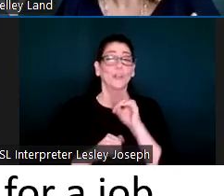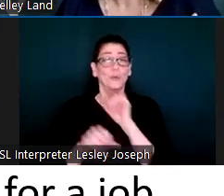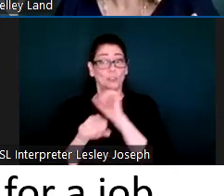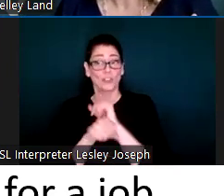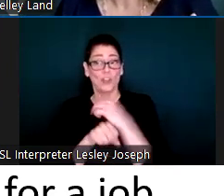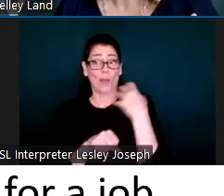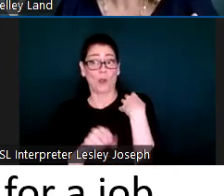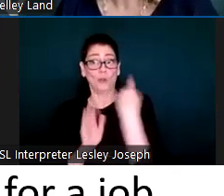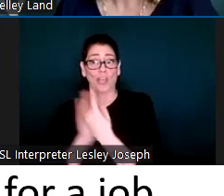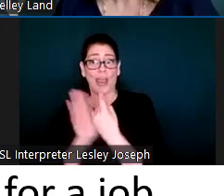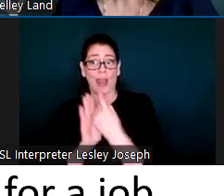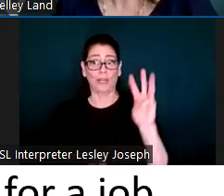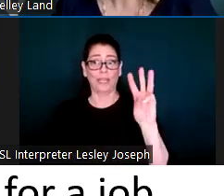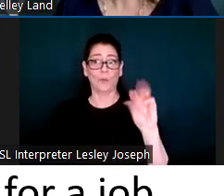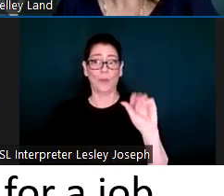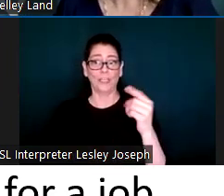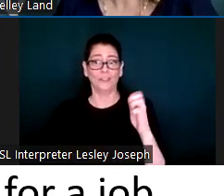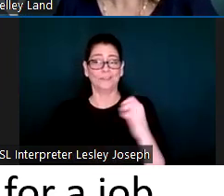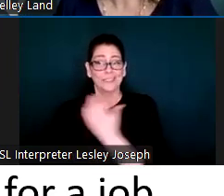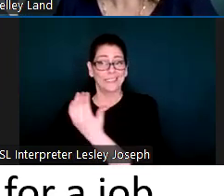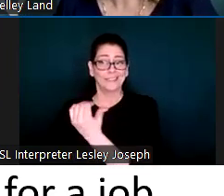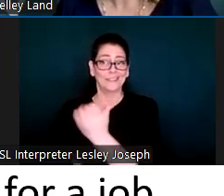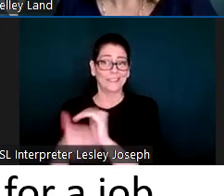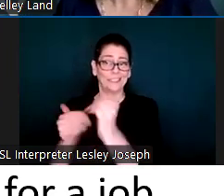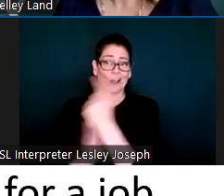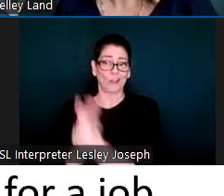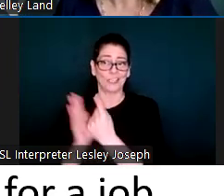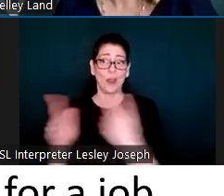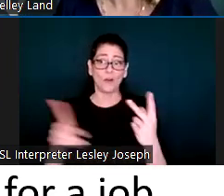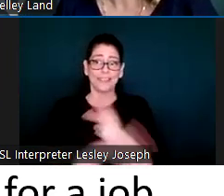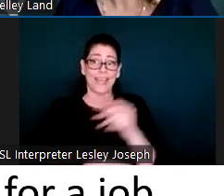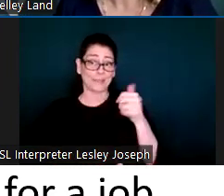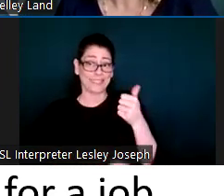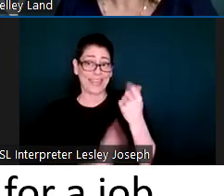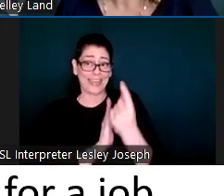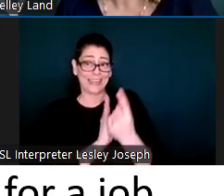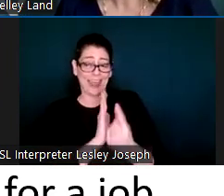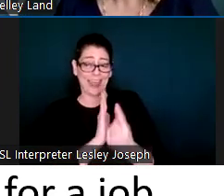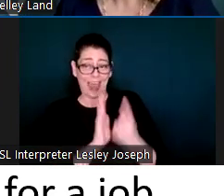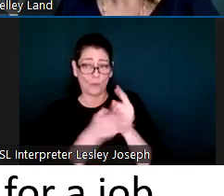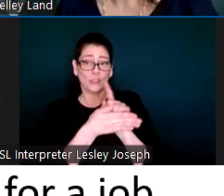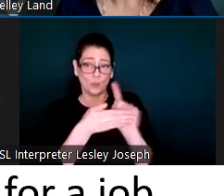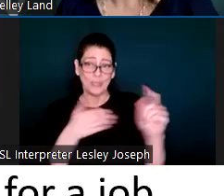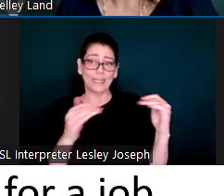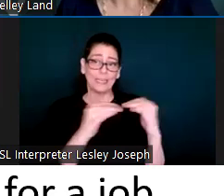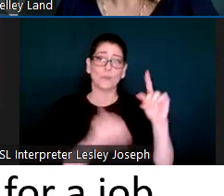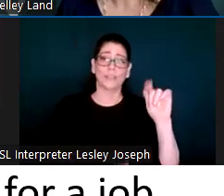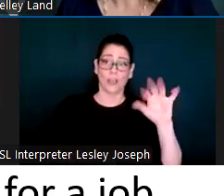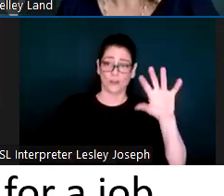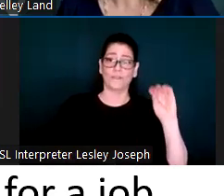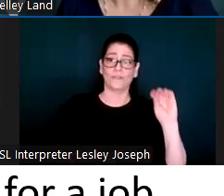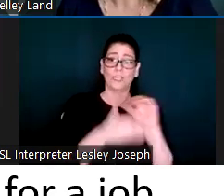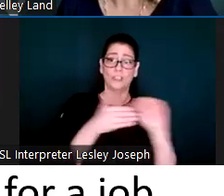which is $15 an hour, times 10 hours a week. That equals $150. We're going to multiply that